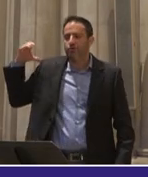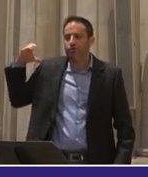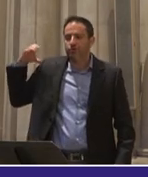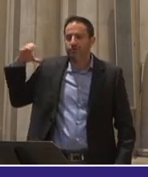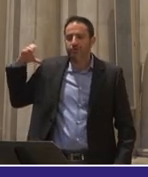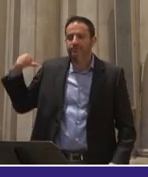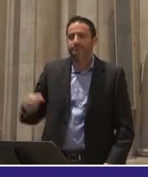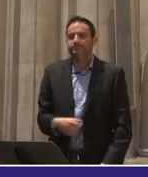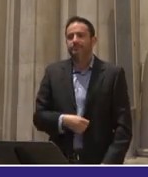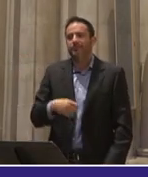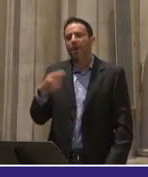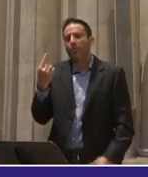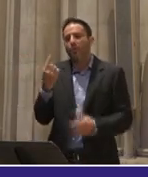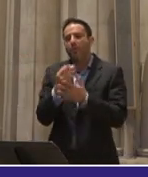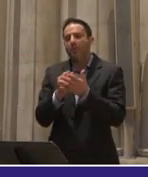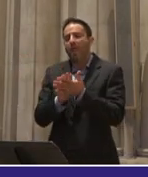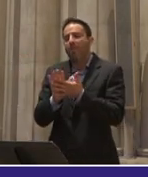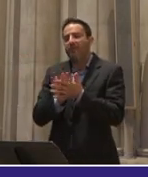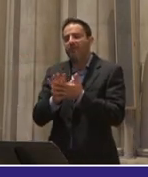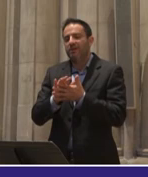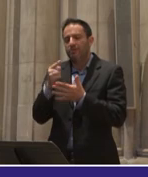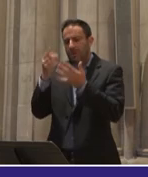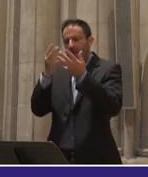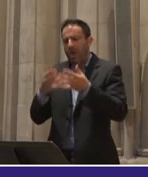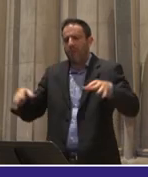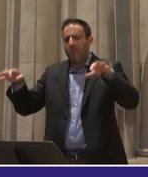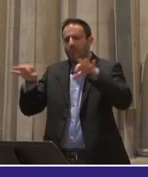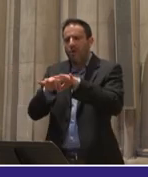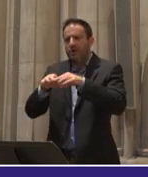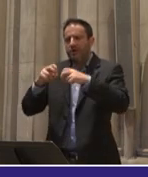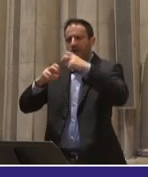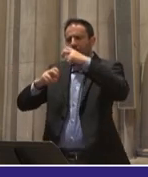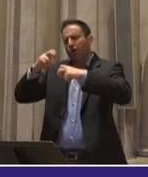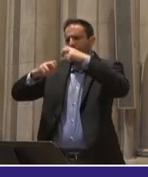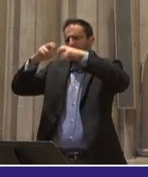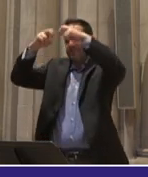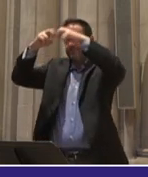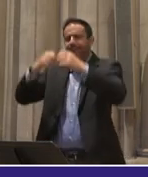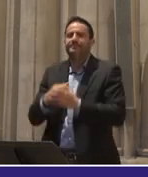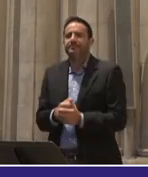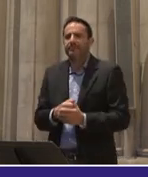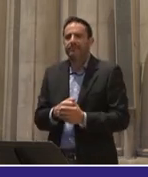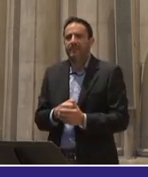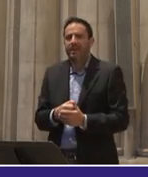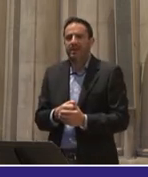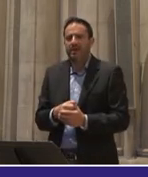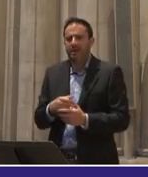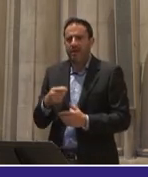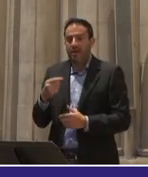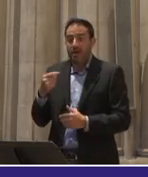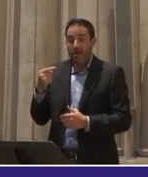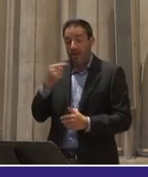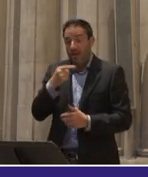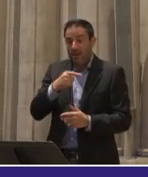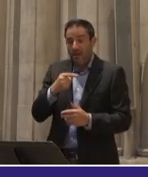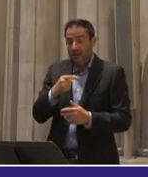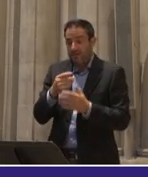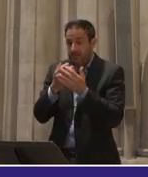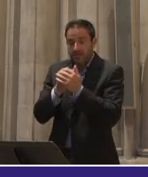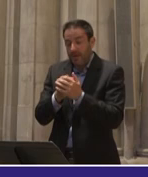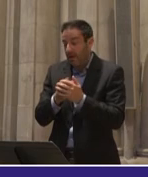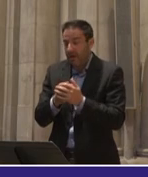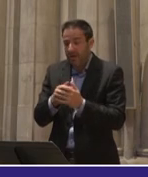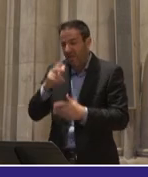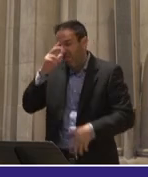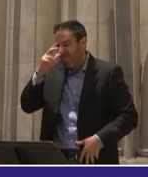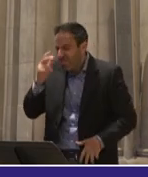scene, Juna's playing in an important golf tournament and he is way off his game.